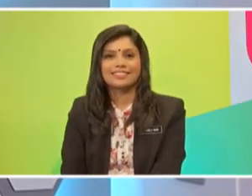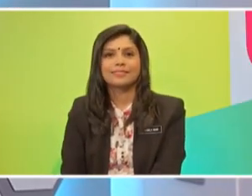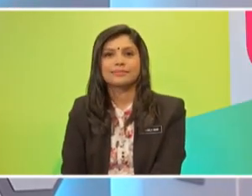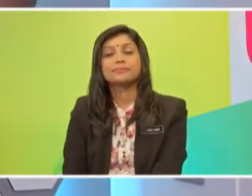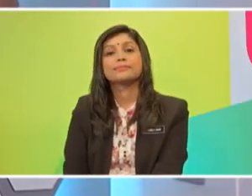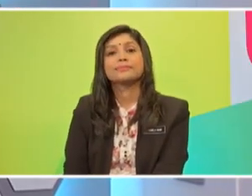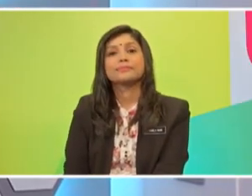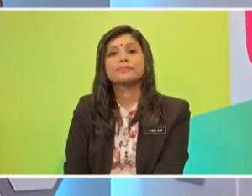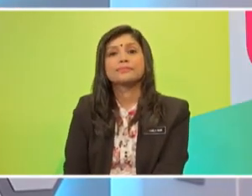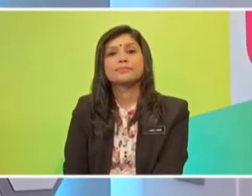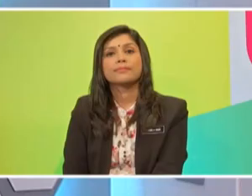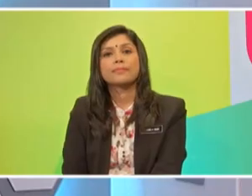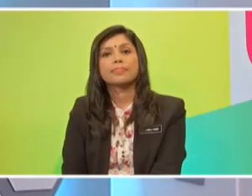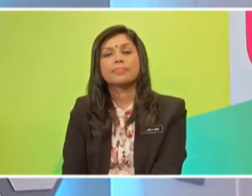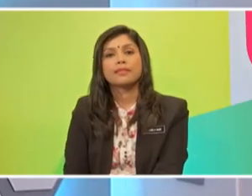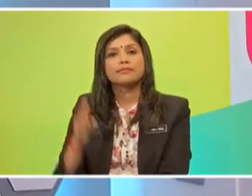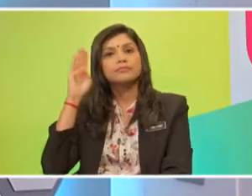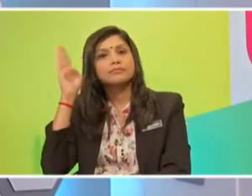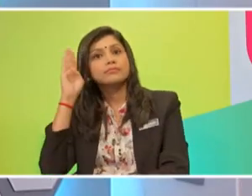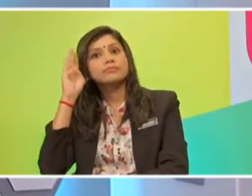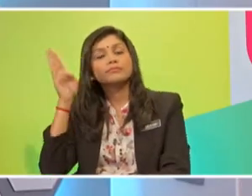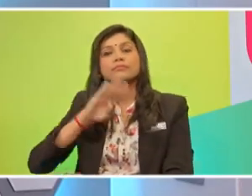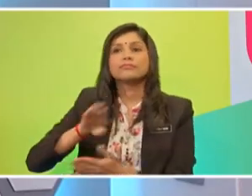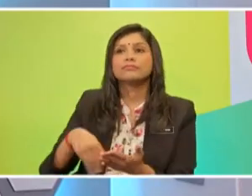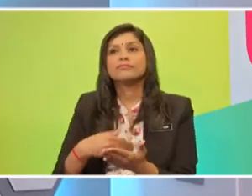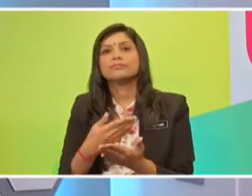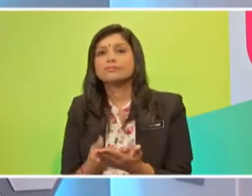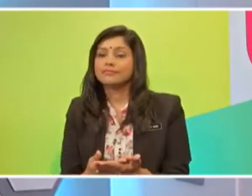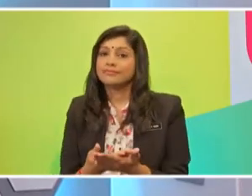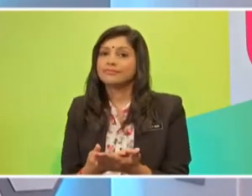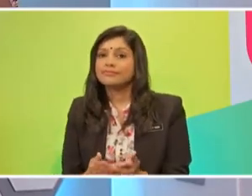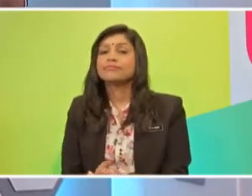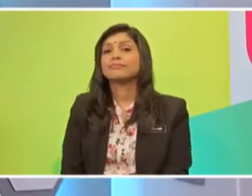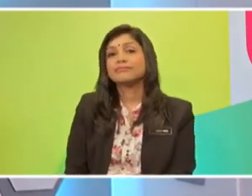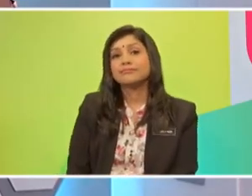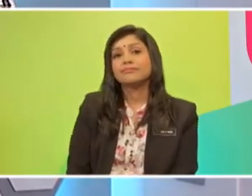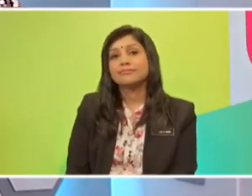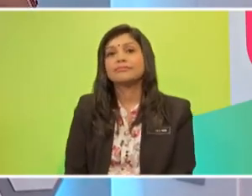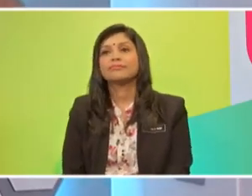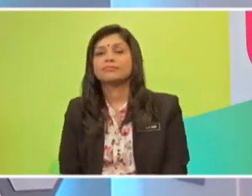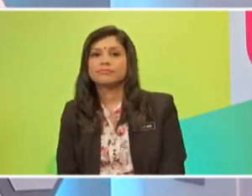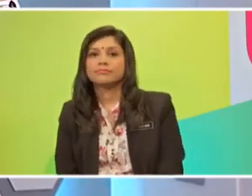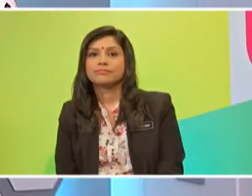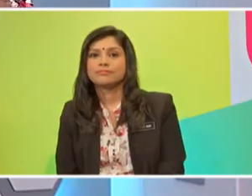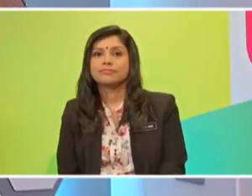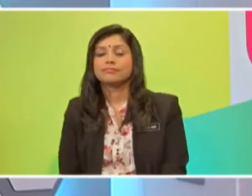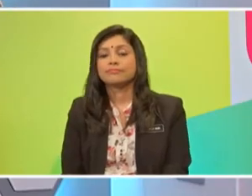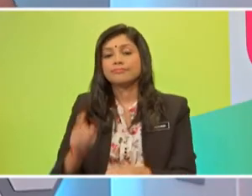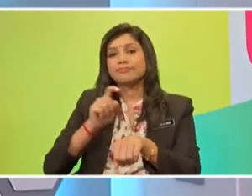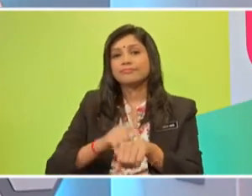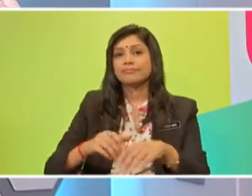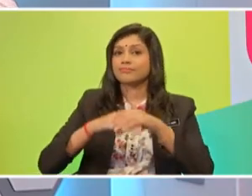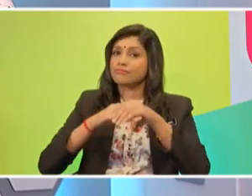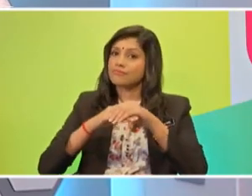1, 2, 3. Hello, everyone. Hello, everyone. Yippee, it's English time.